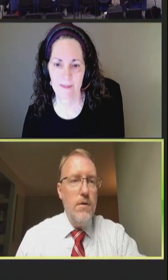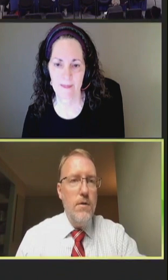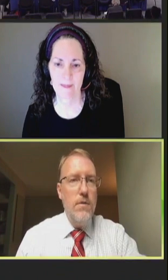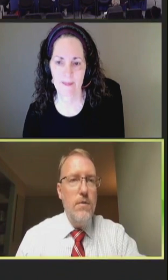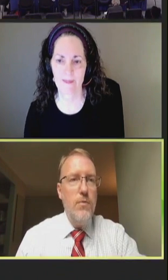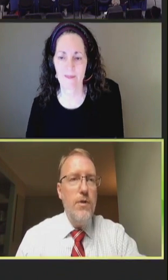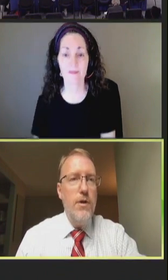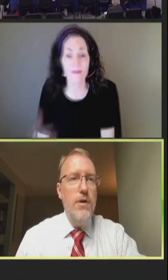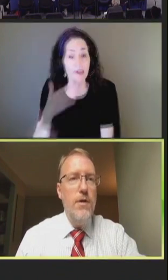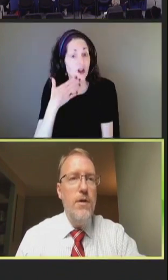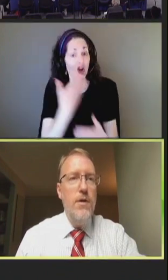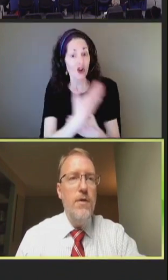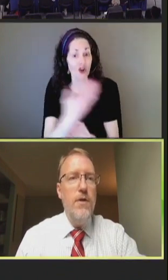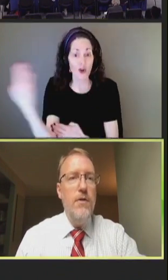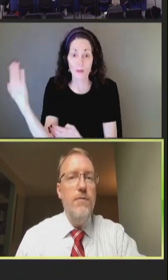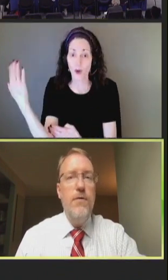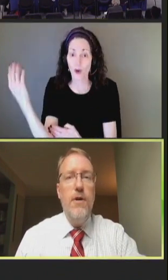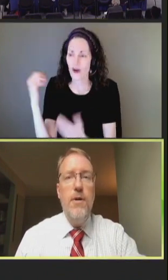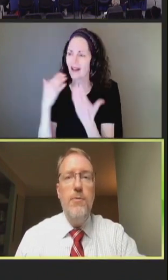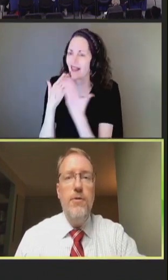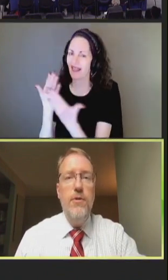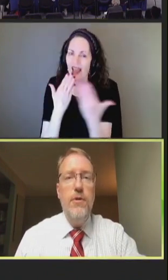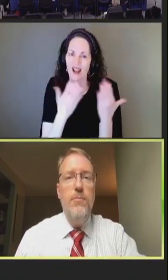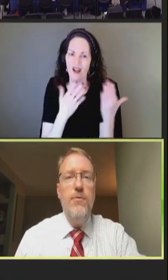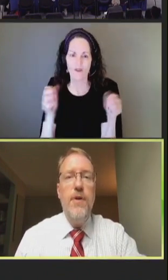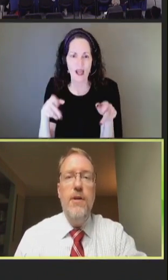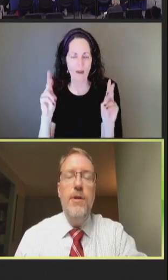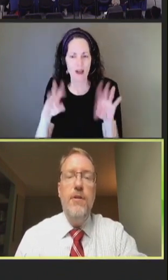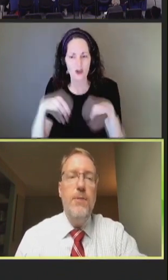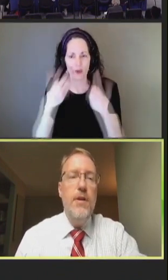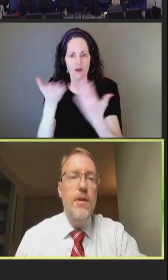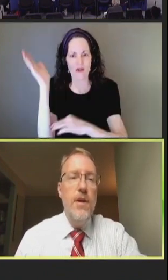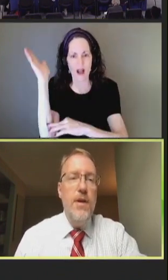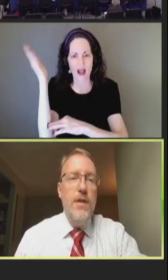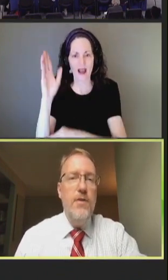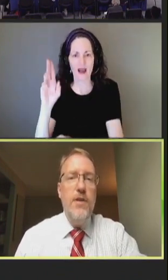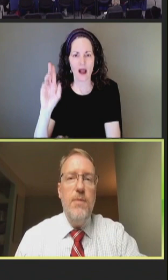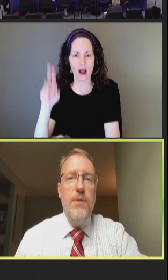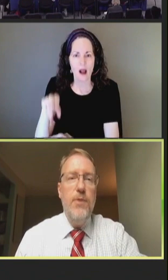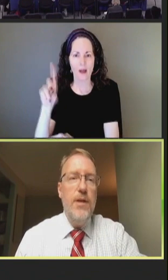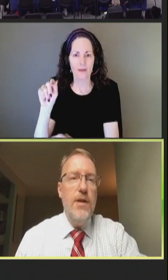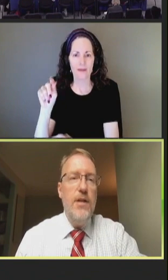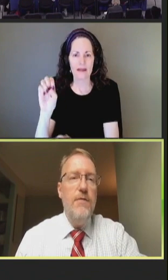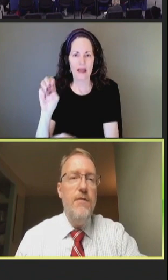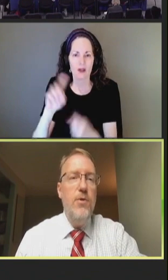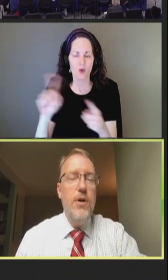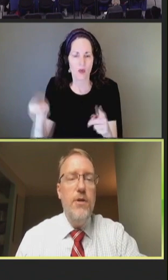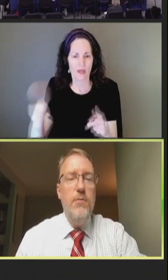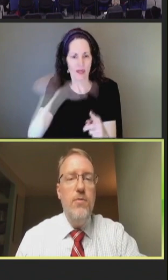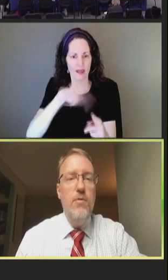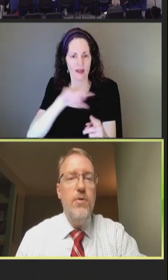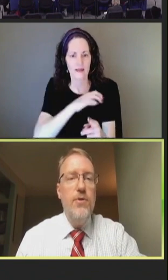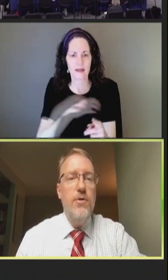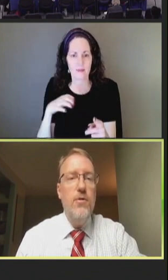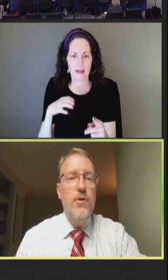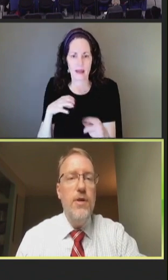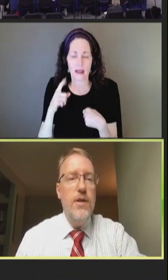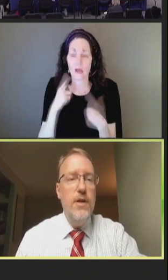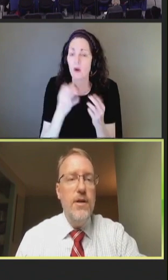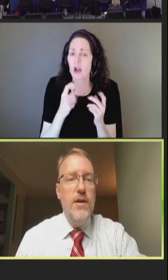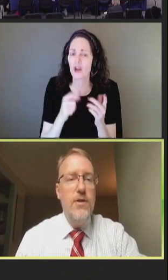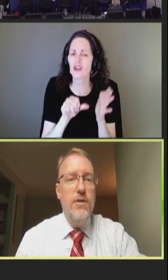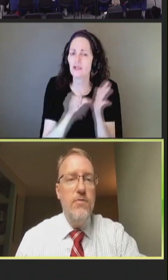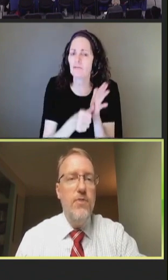Good morning, and thank you for the opportunity to provide an update to the committee. At this time, I would like to highlight a few items, two of which are included